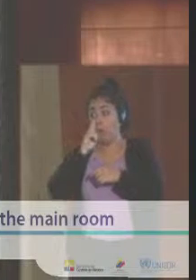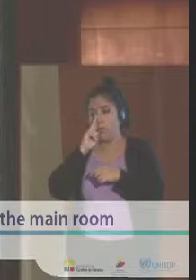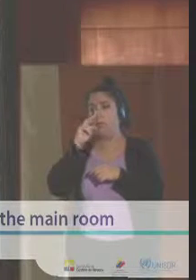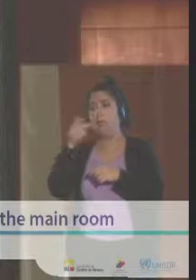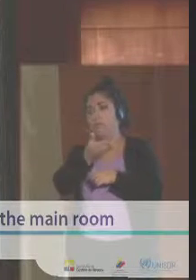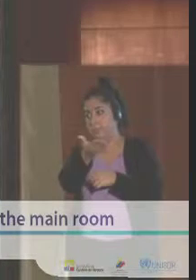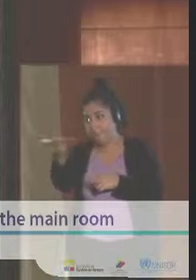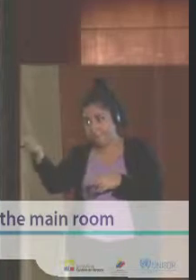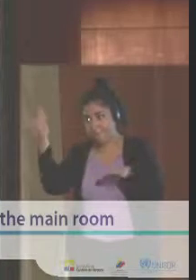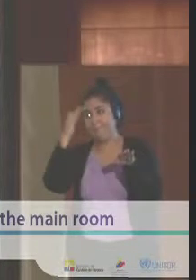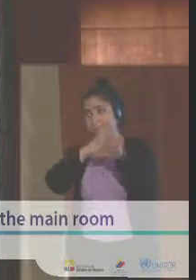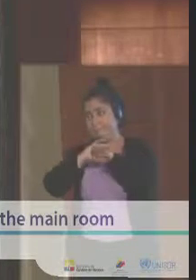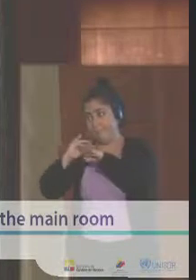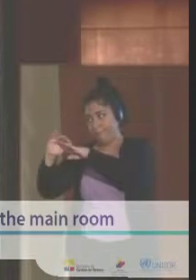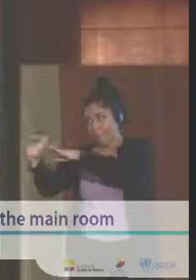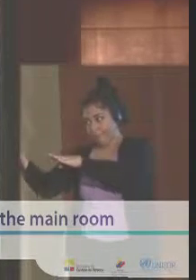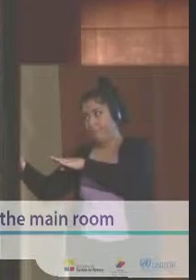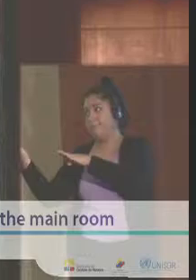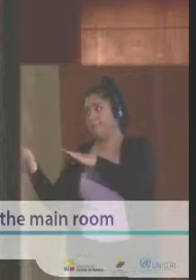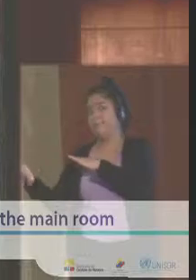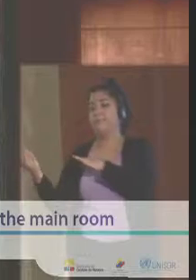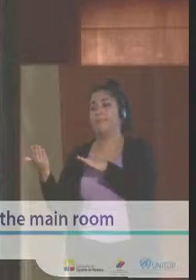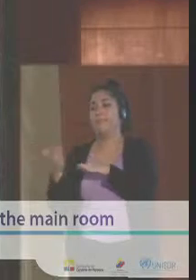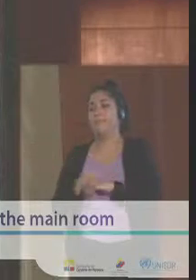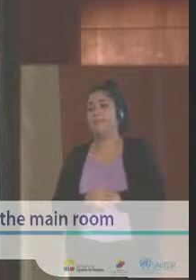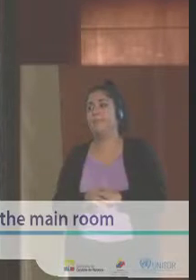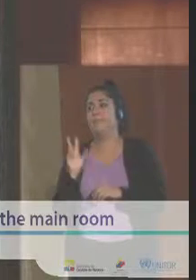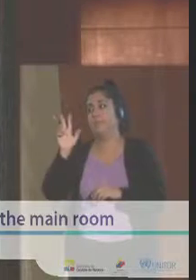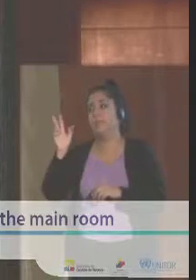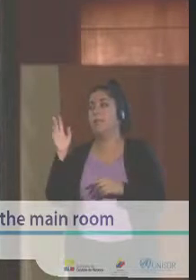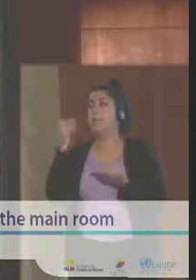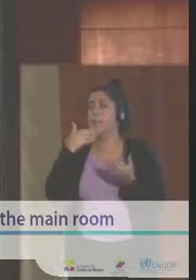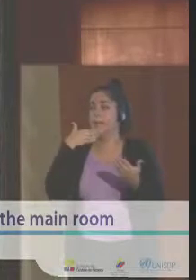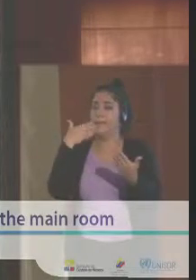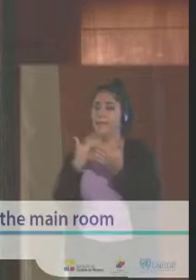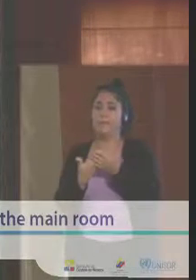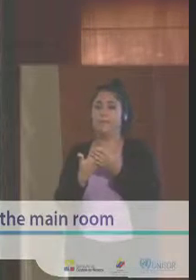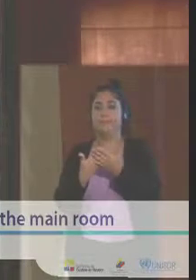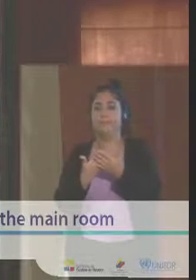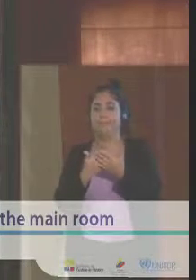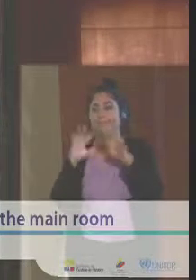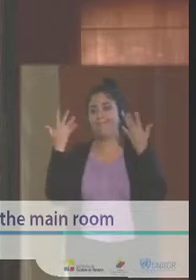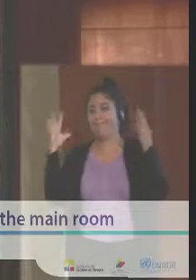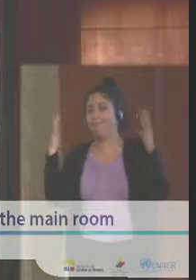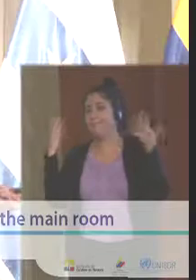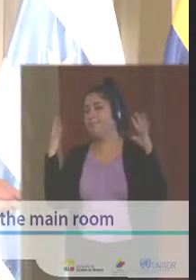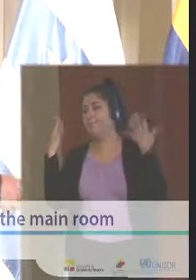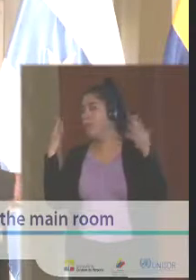disaster risk management in public investment issues. You are all invited. Thank you very much.